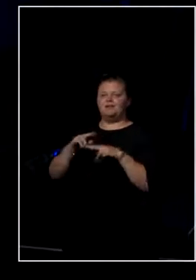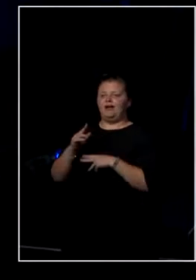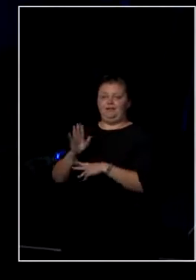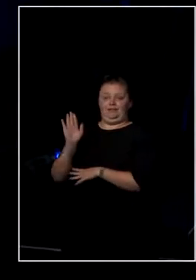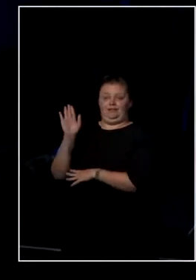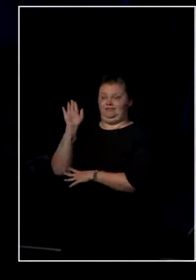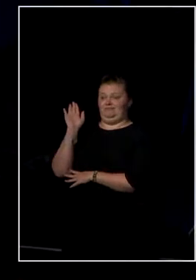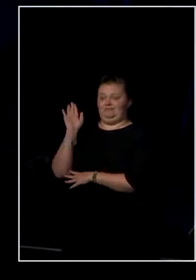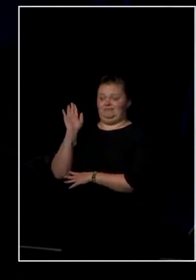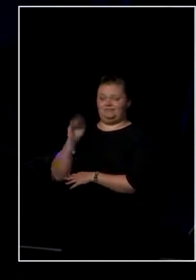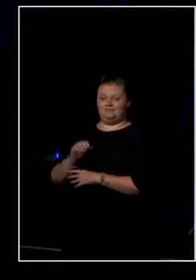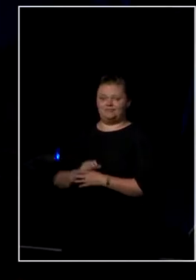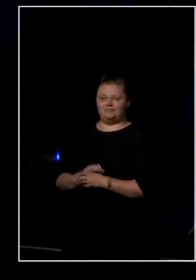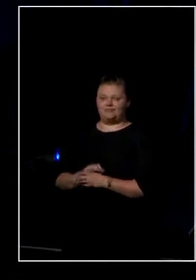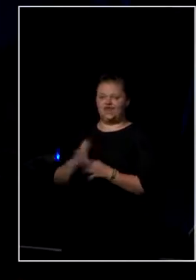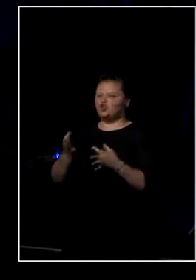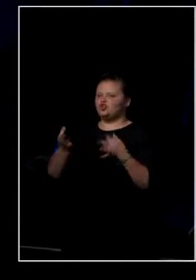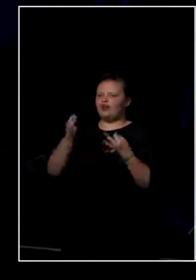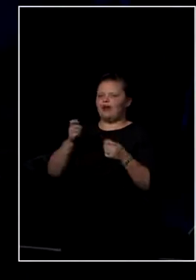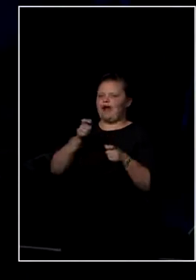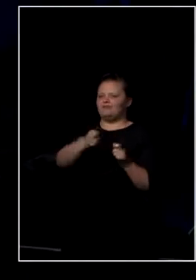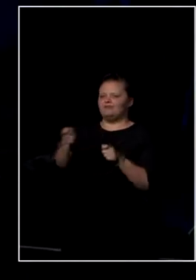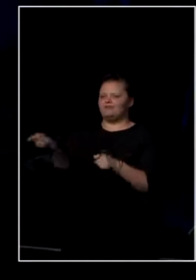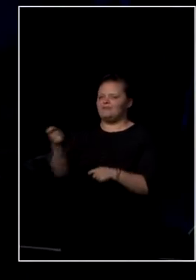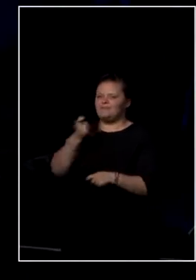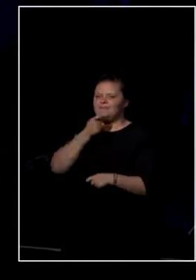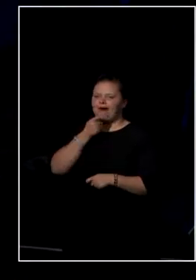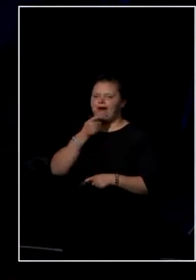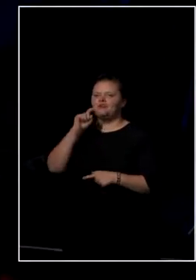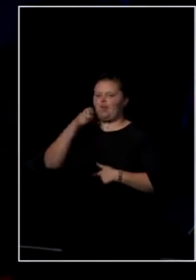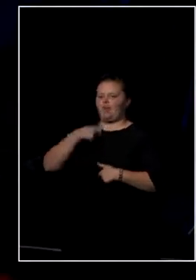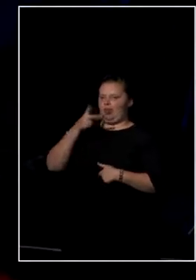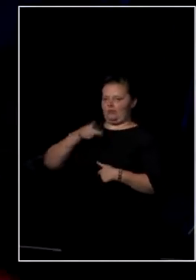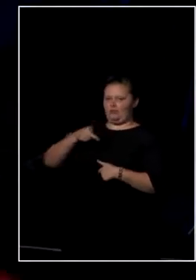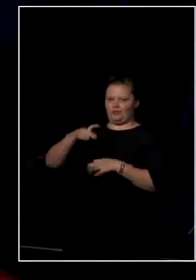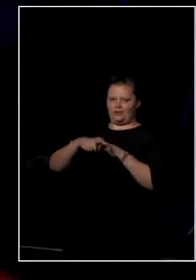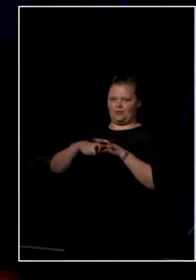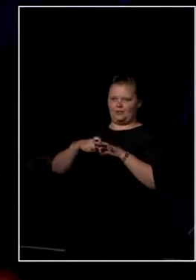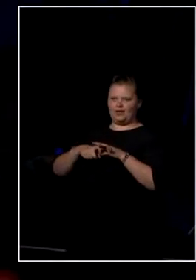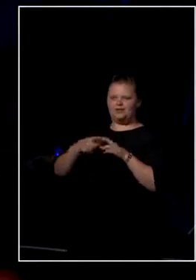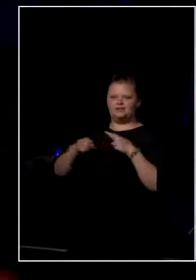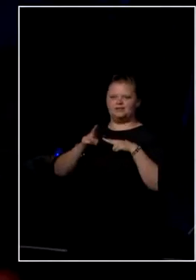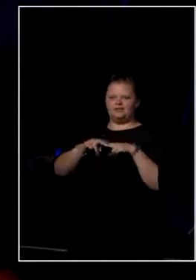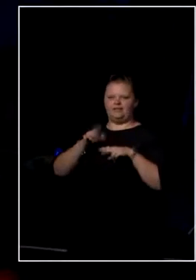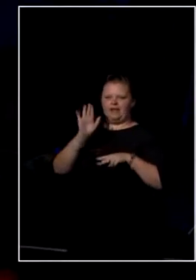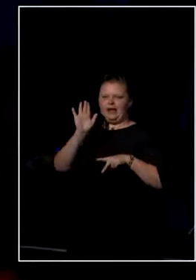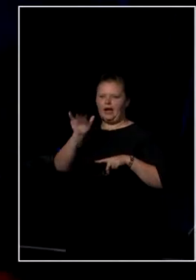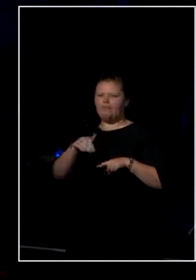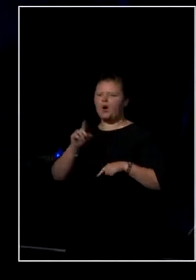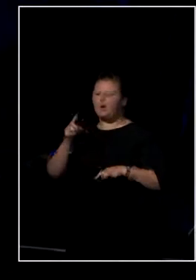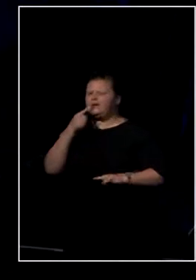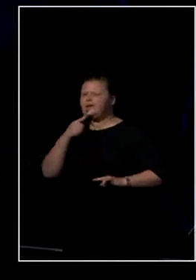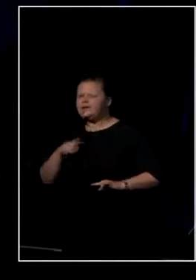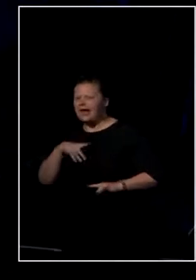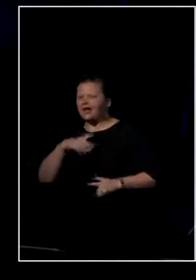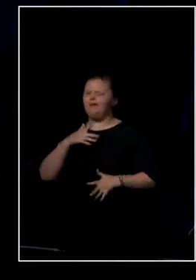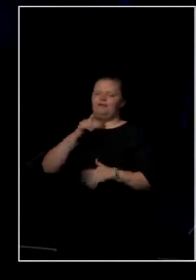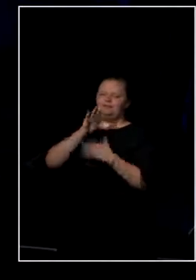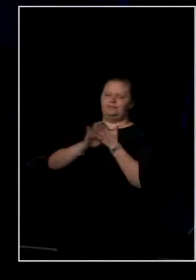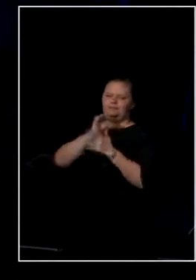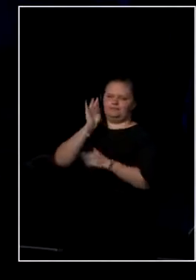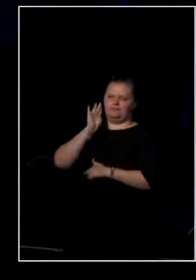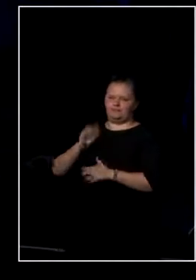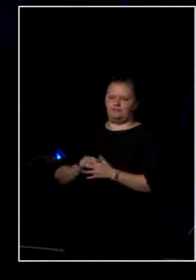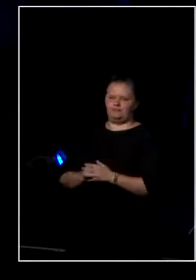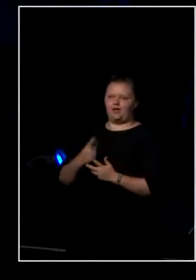raise your hand. We don't have a microphone, so I'm going to have to repeat it so that anybody at home on the stream will hear the question. I've